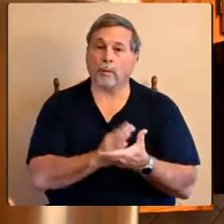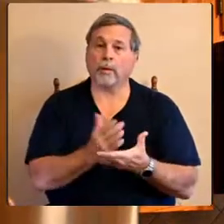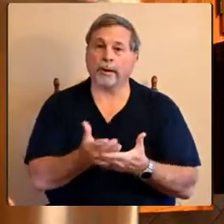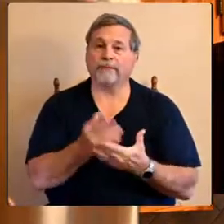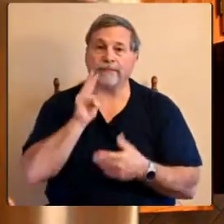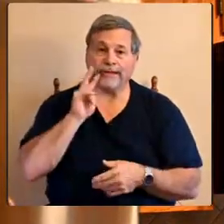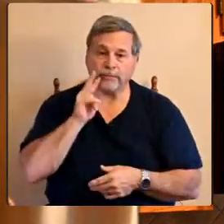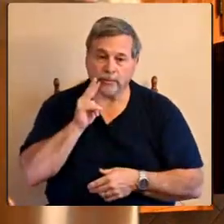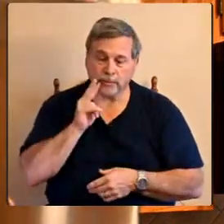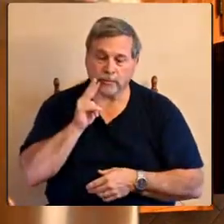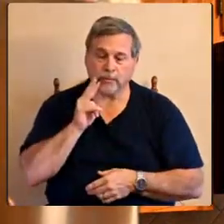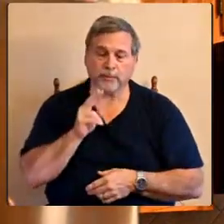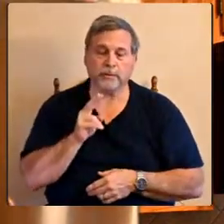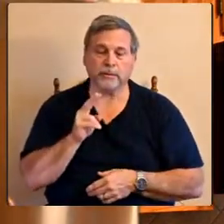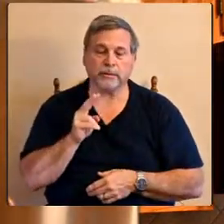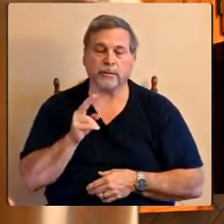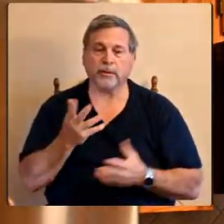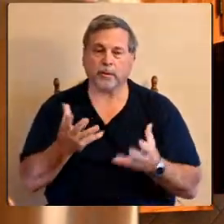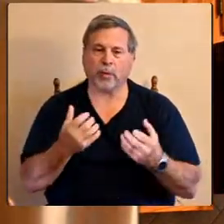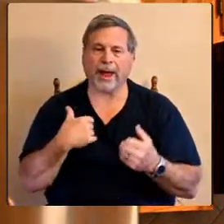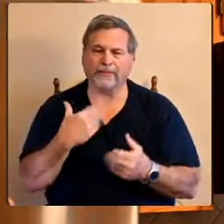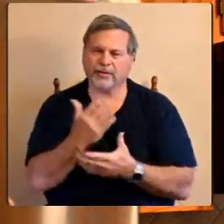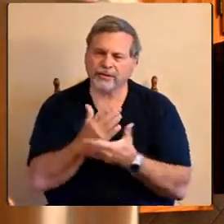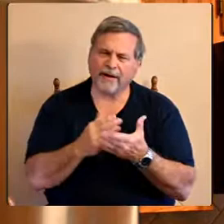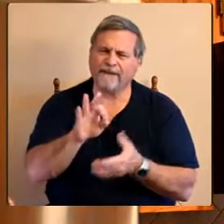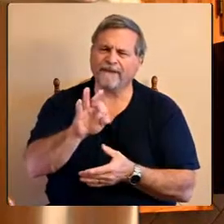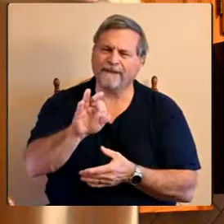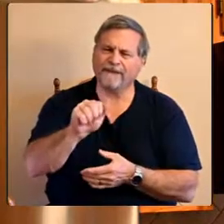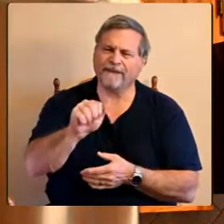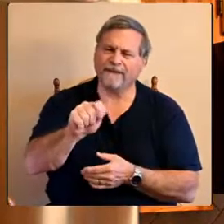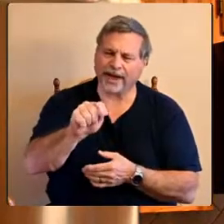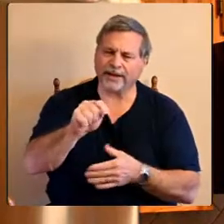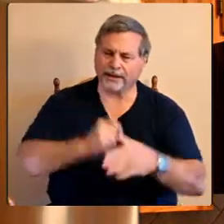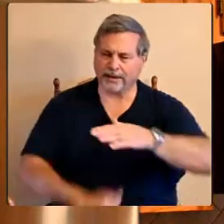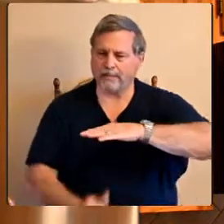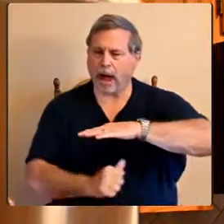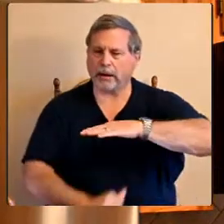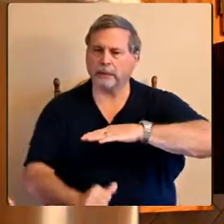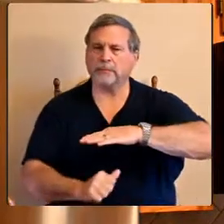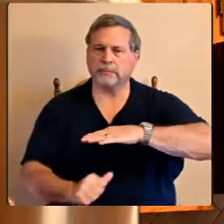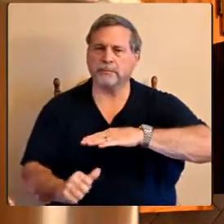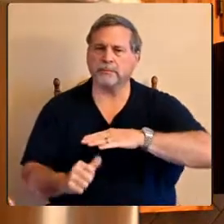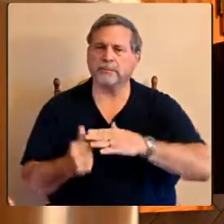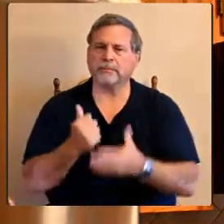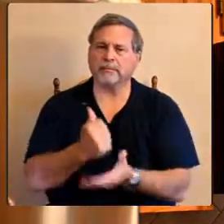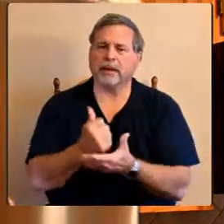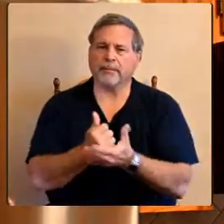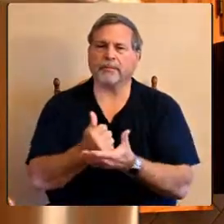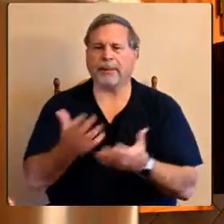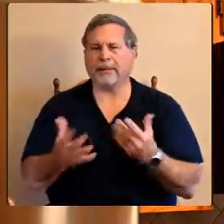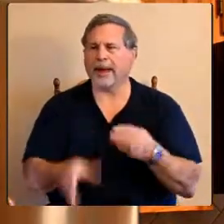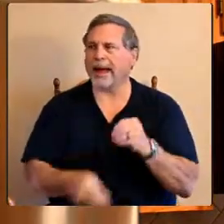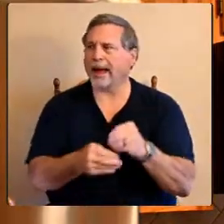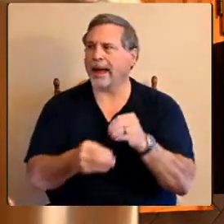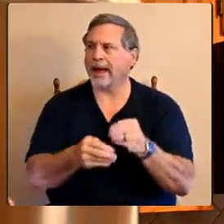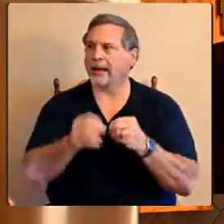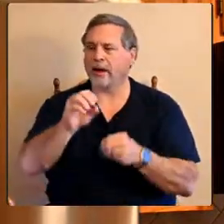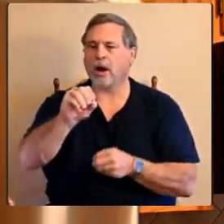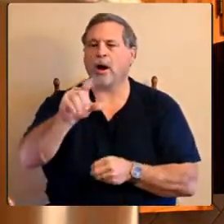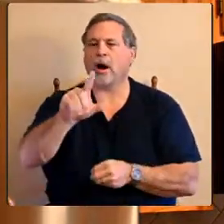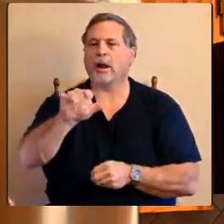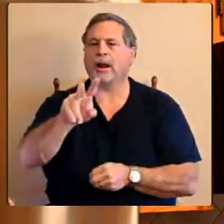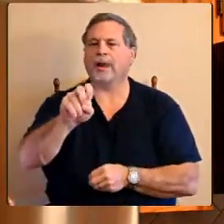vegetables, you want to have a little bit of fat in the bottom for them to start working. We might even put a little bit more olive